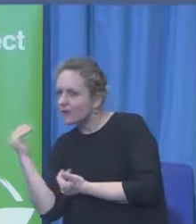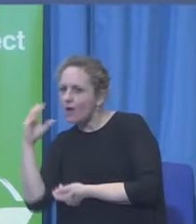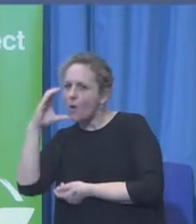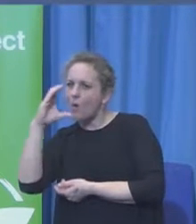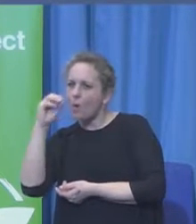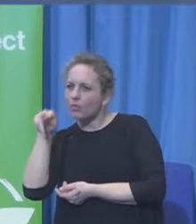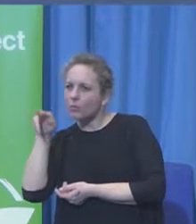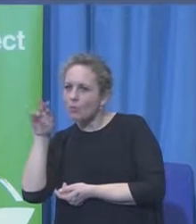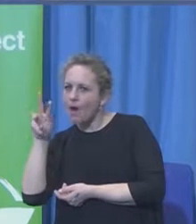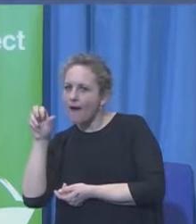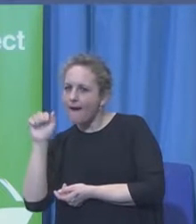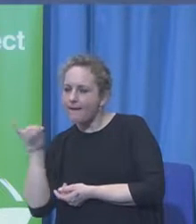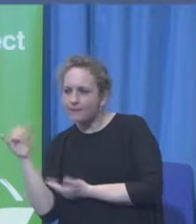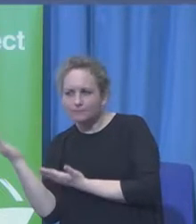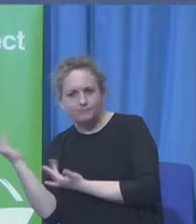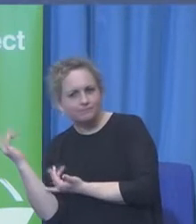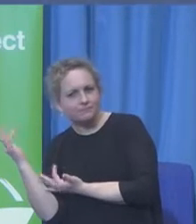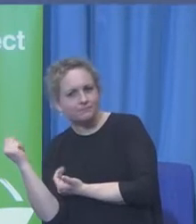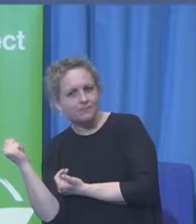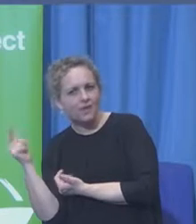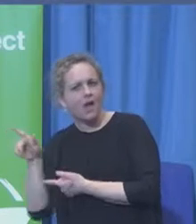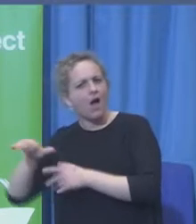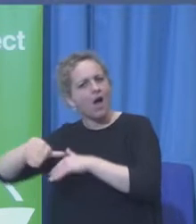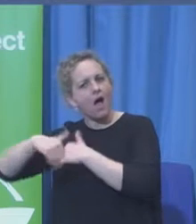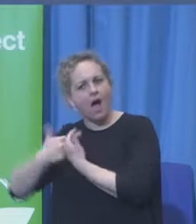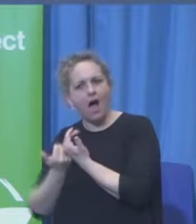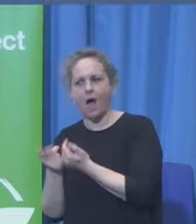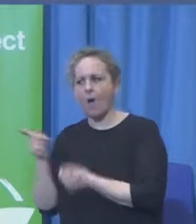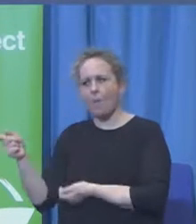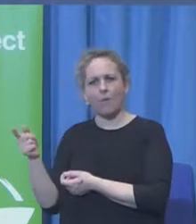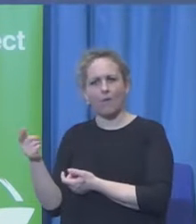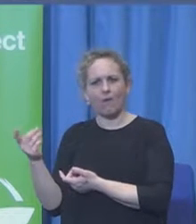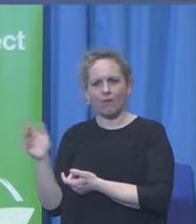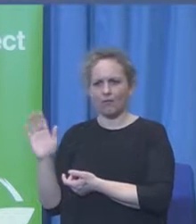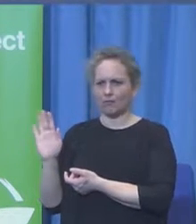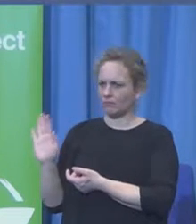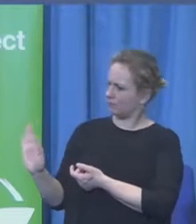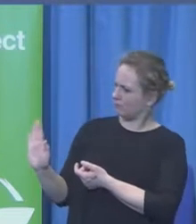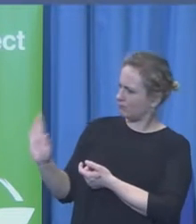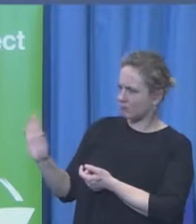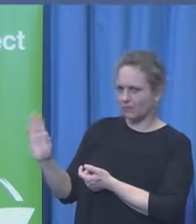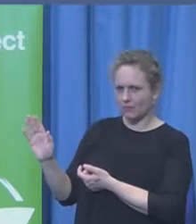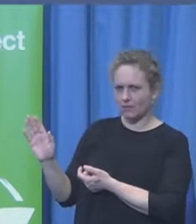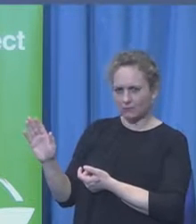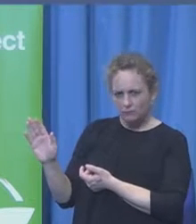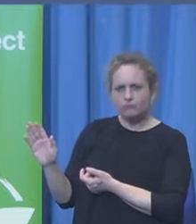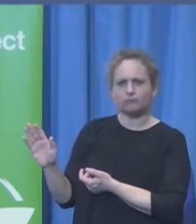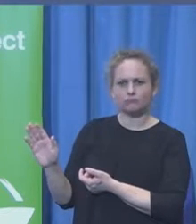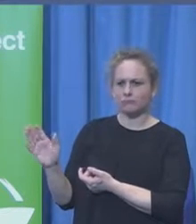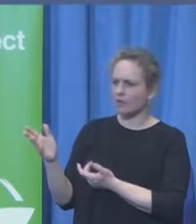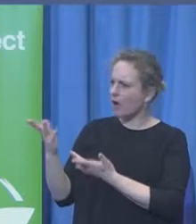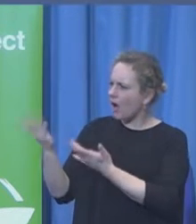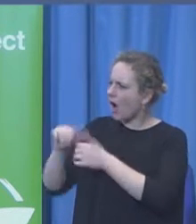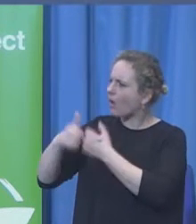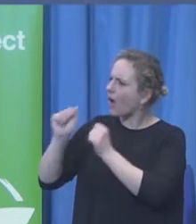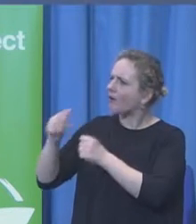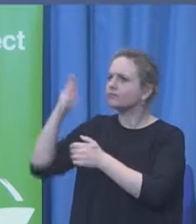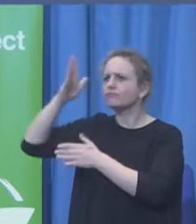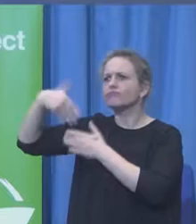is the status of its implementation? And what, in your view, still needs to be improved? Okay,